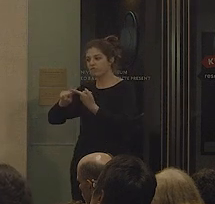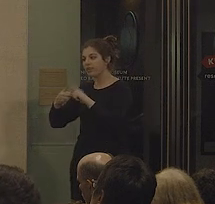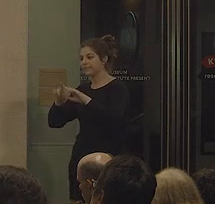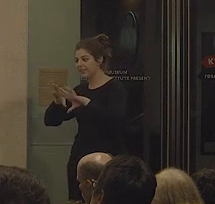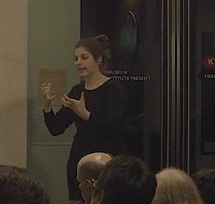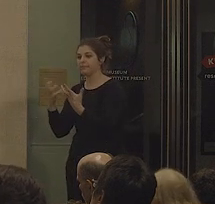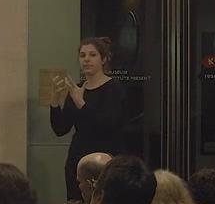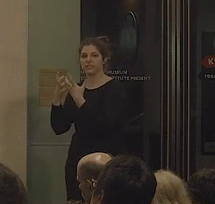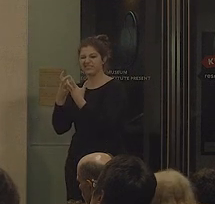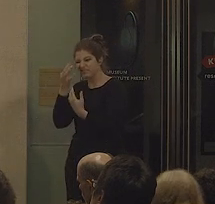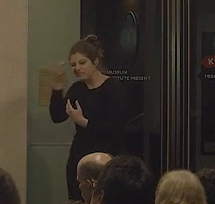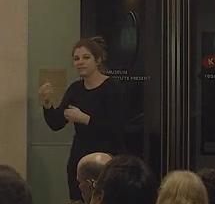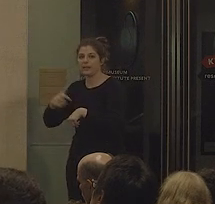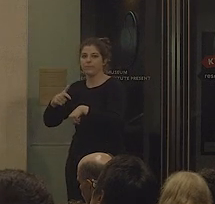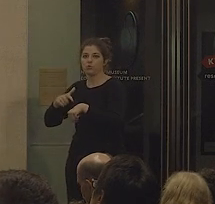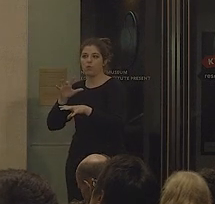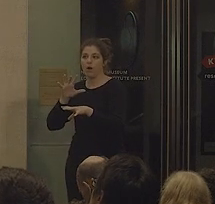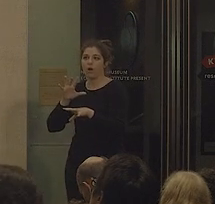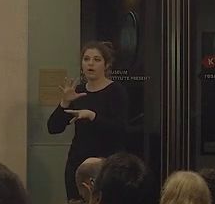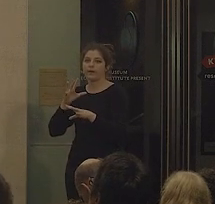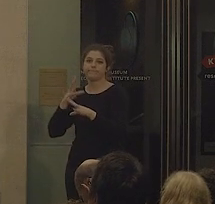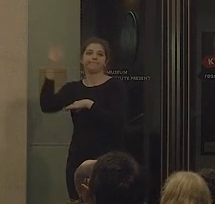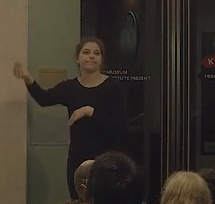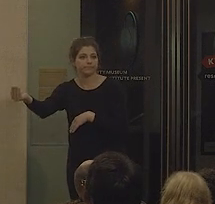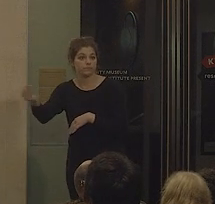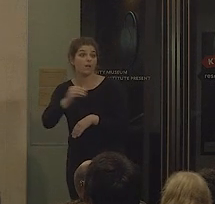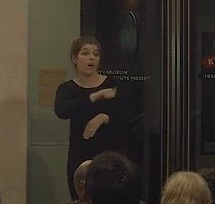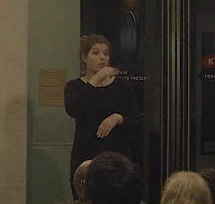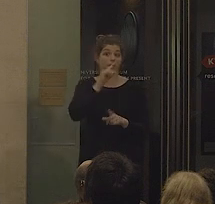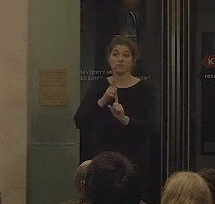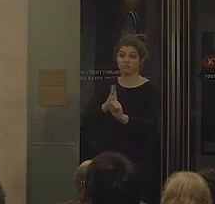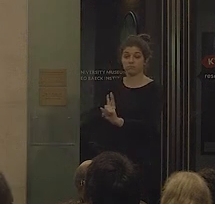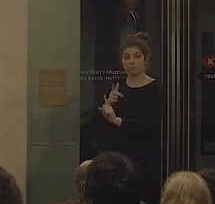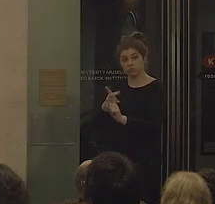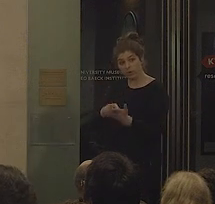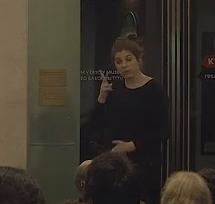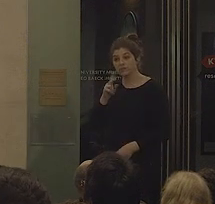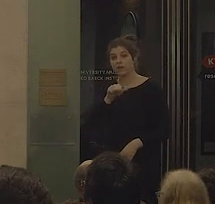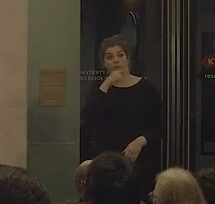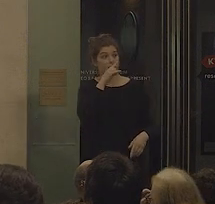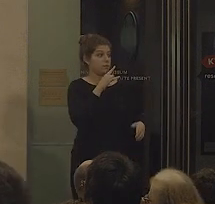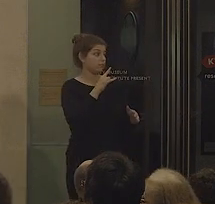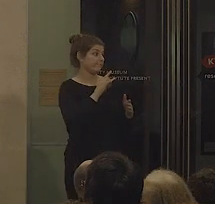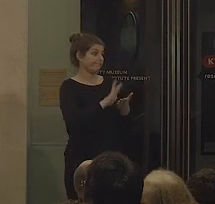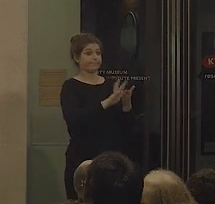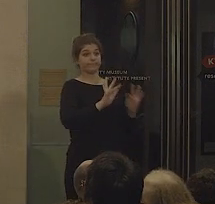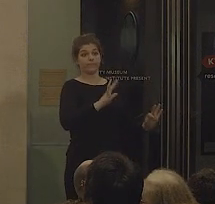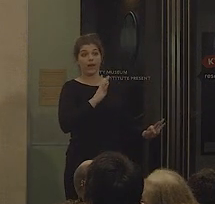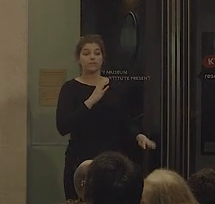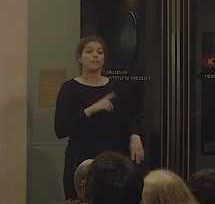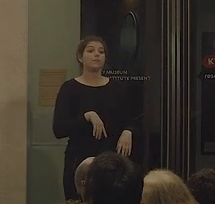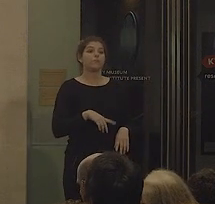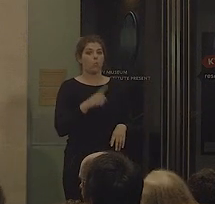his classmates, just enough time to jump the shooter. One of the other kids got shot twice. One of the kids was unscathed, but, you know,